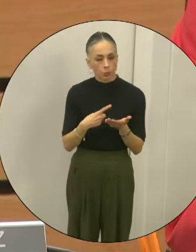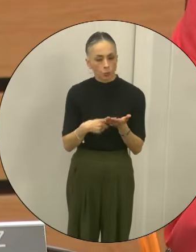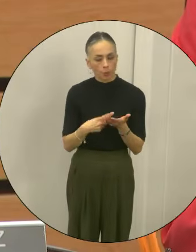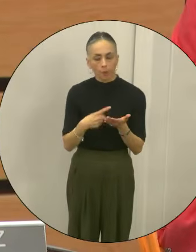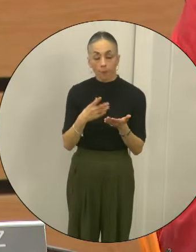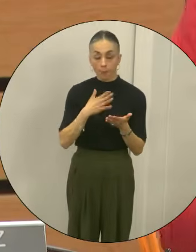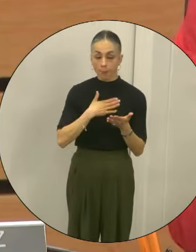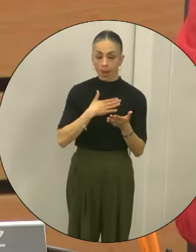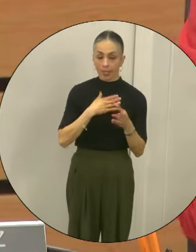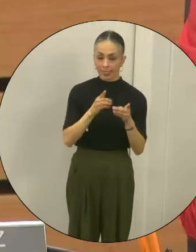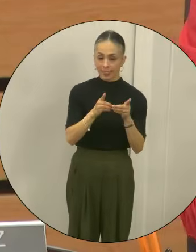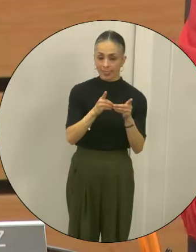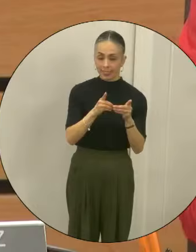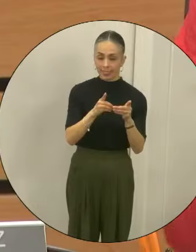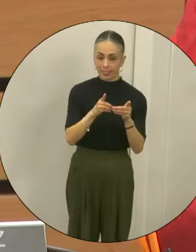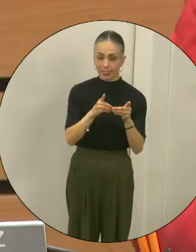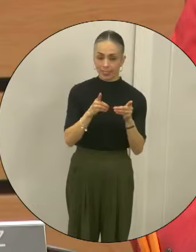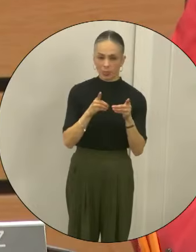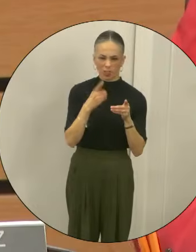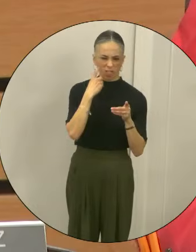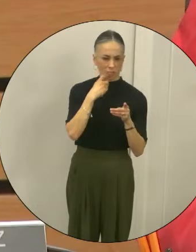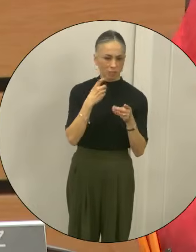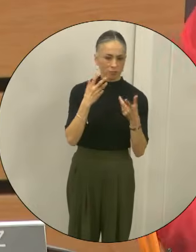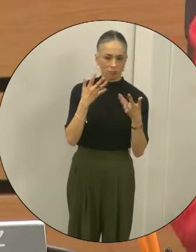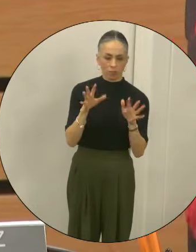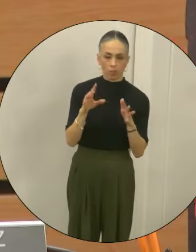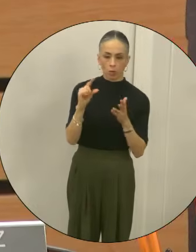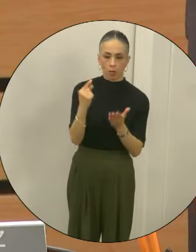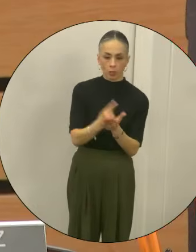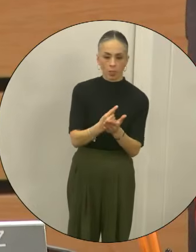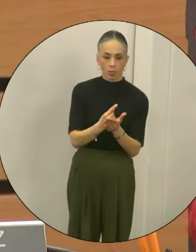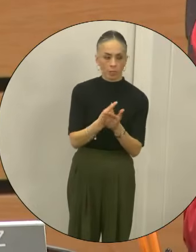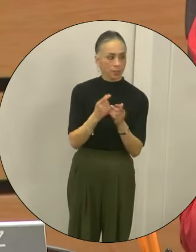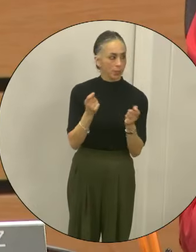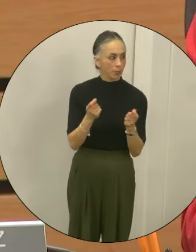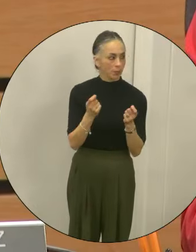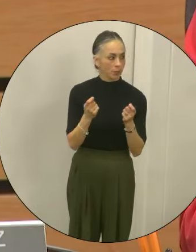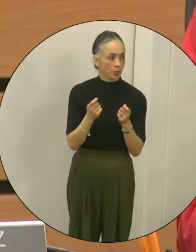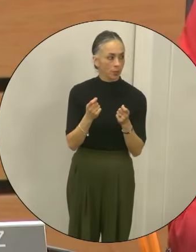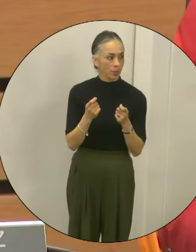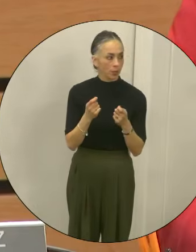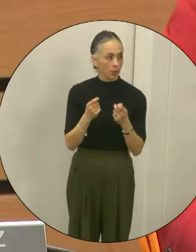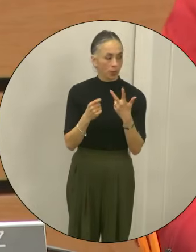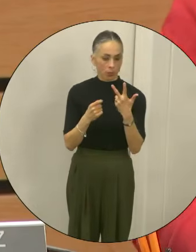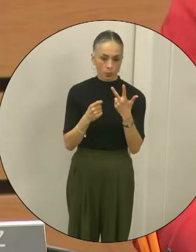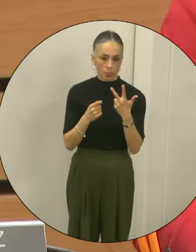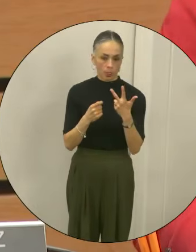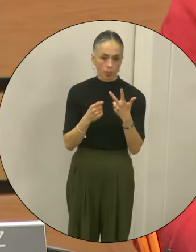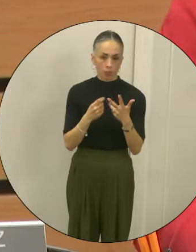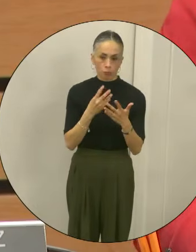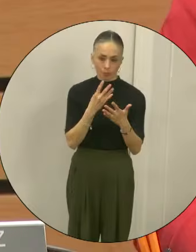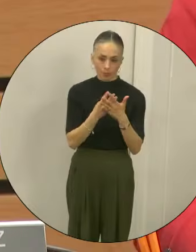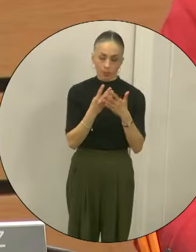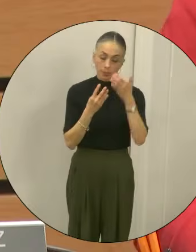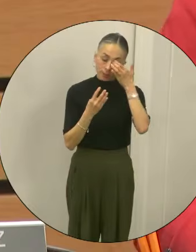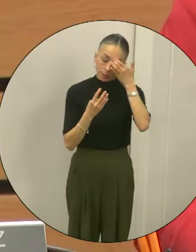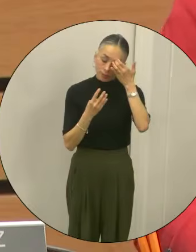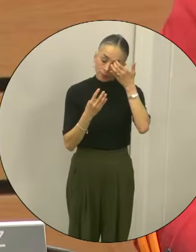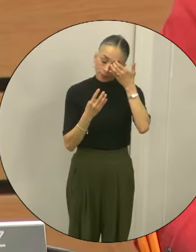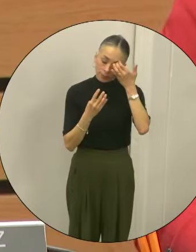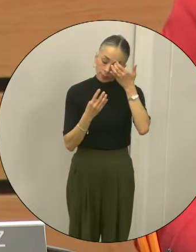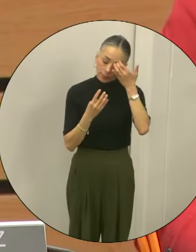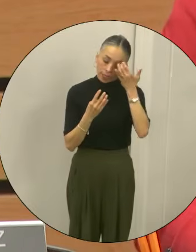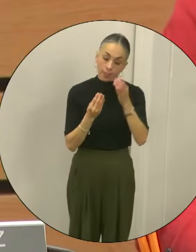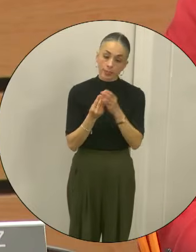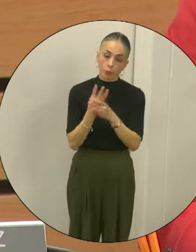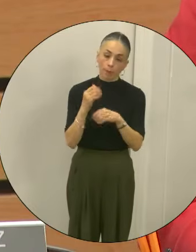my district has, and we just went through graduations. We did 3 in incarcerations, 3 prisons. And then I have Spring Mountain